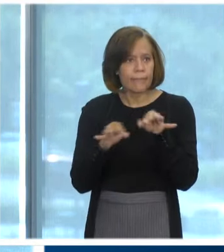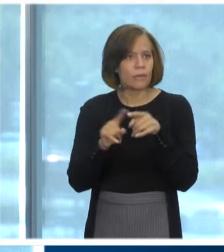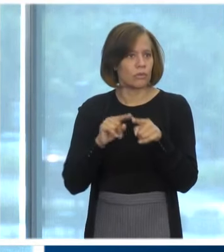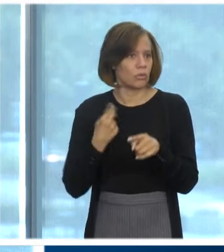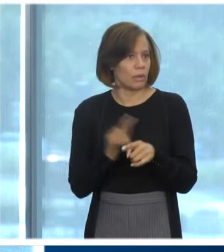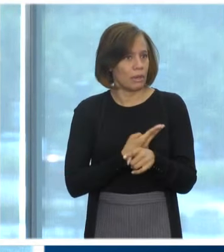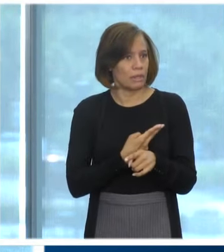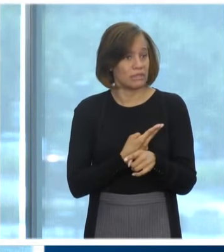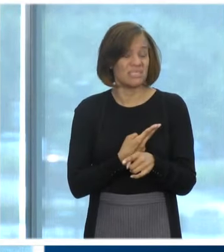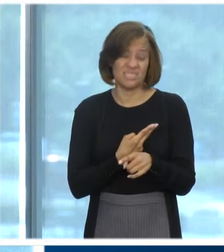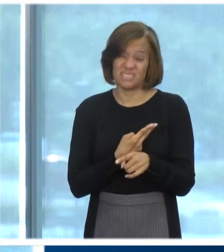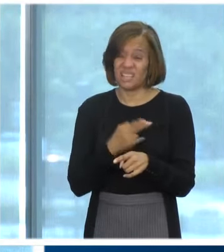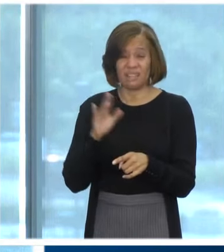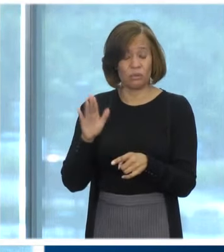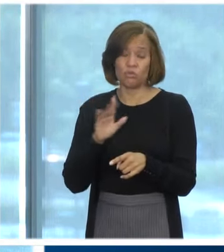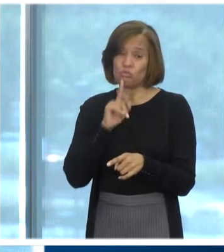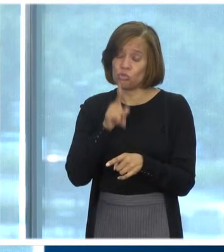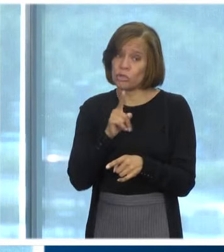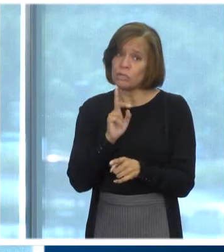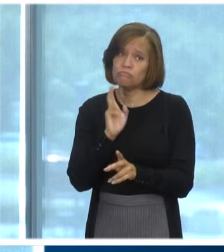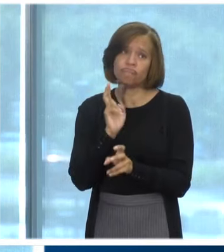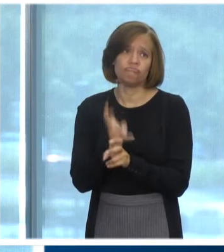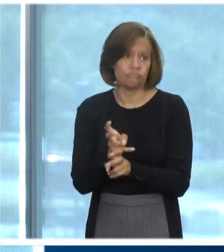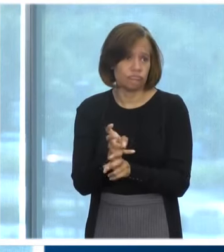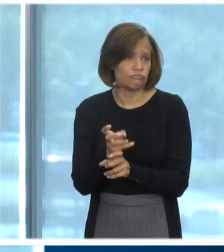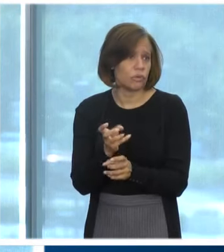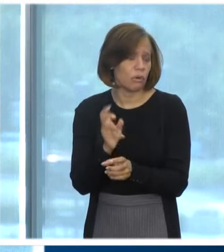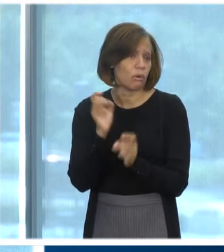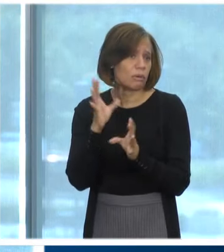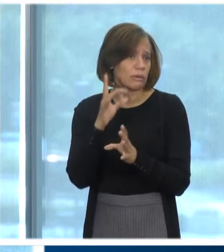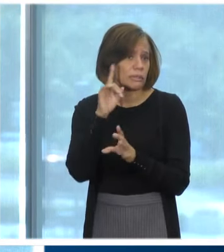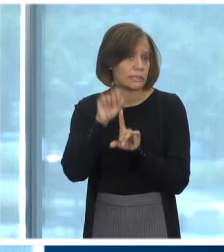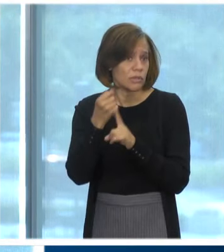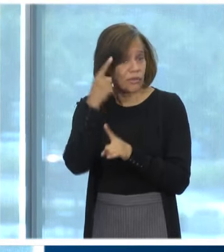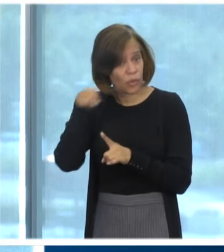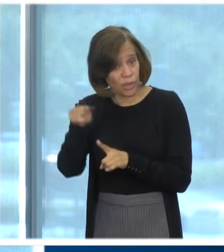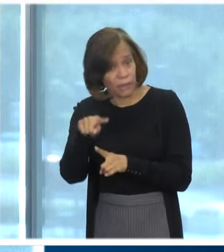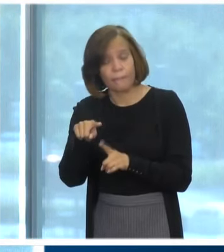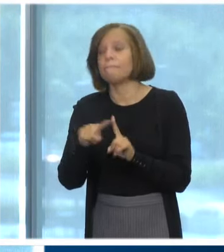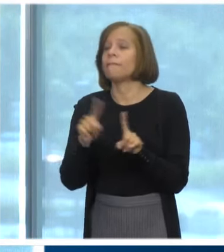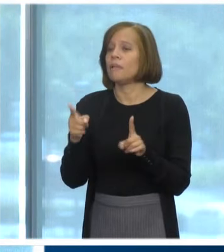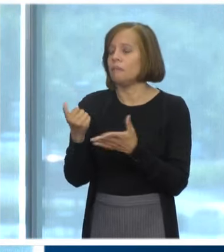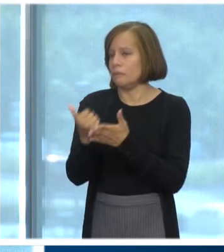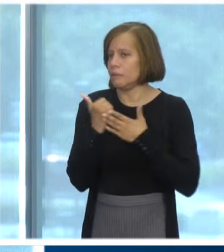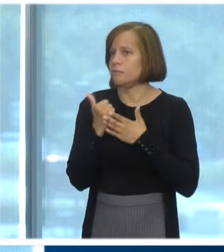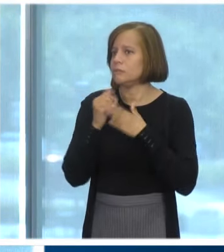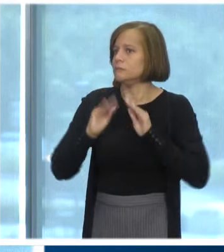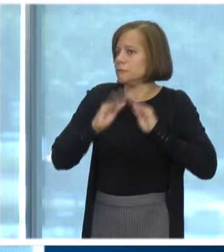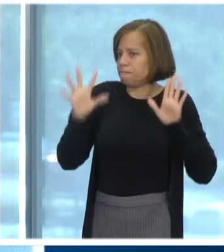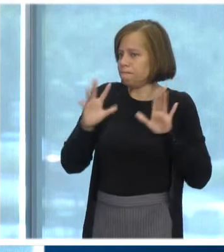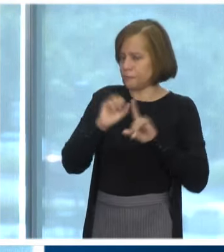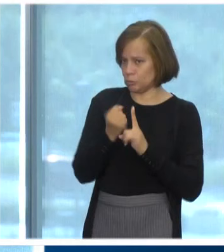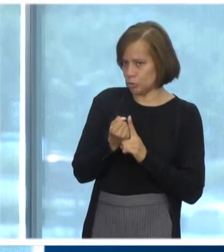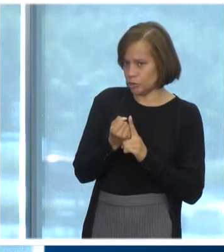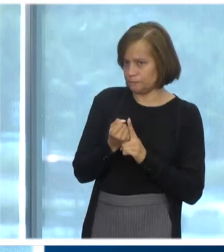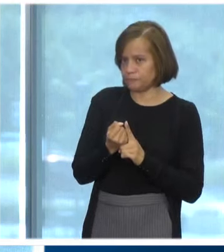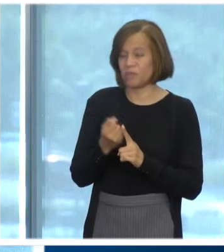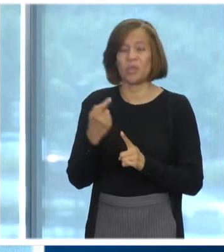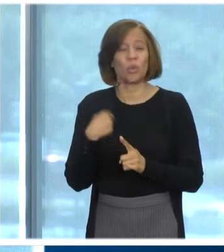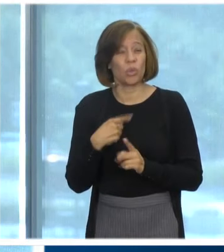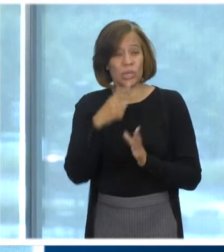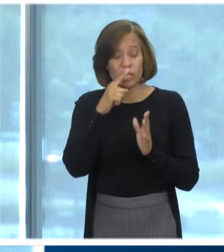many of them was a very traumatic event, and to help us come to a conclusion in their cases. We've reviewed hundreds of